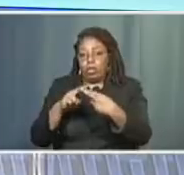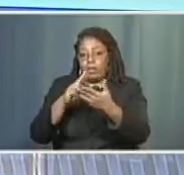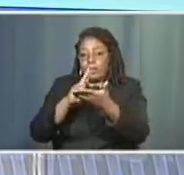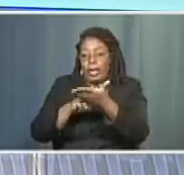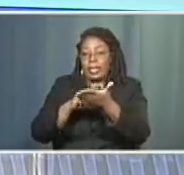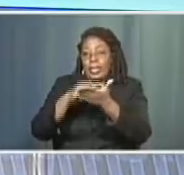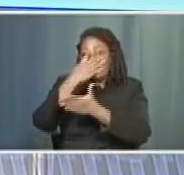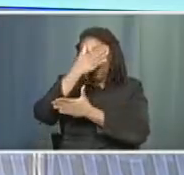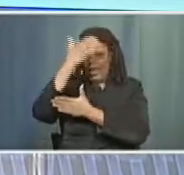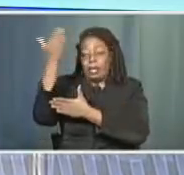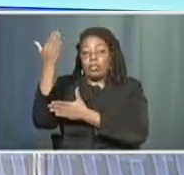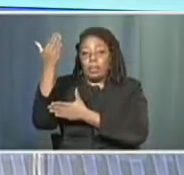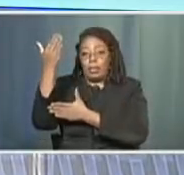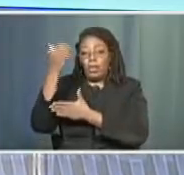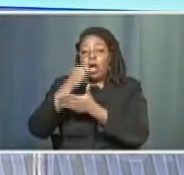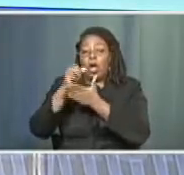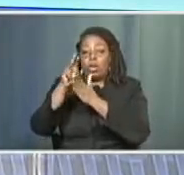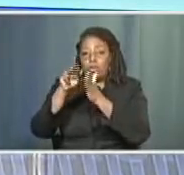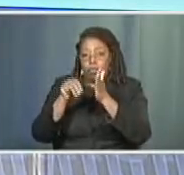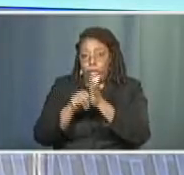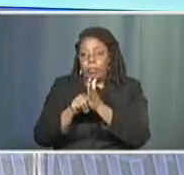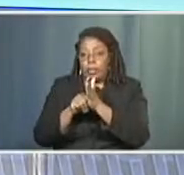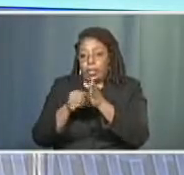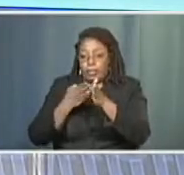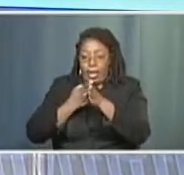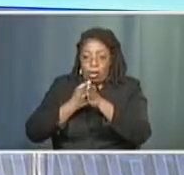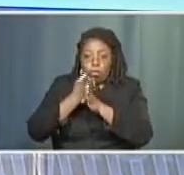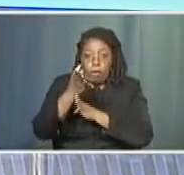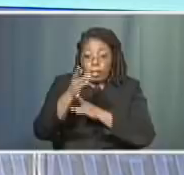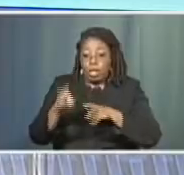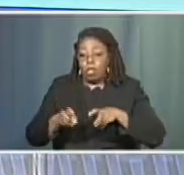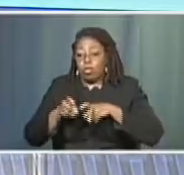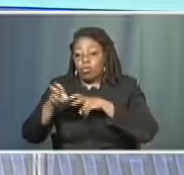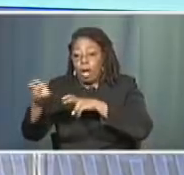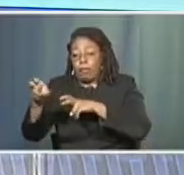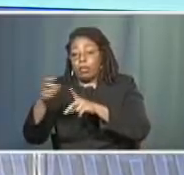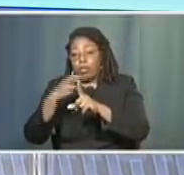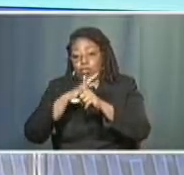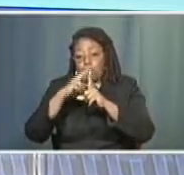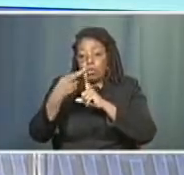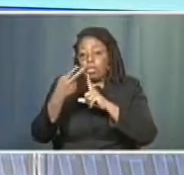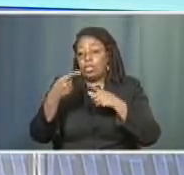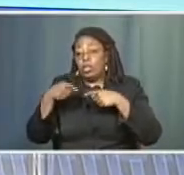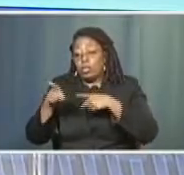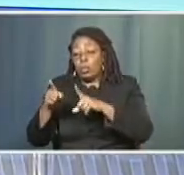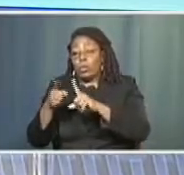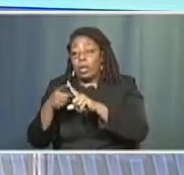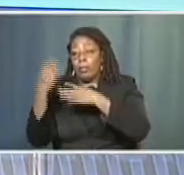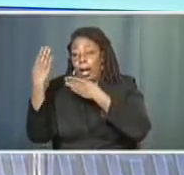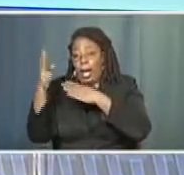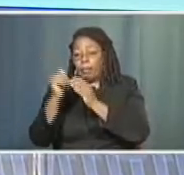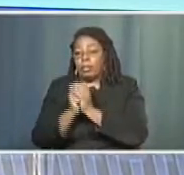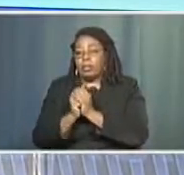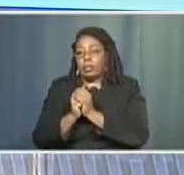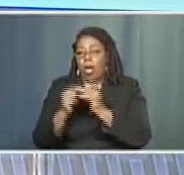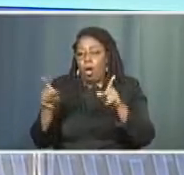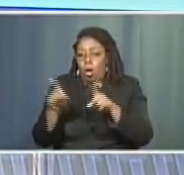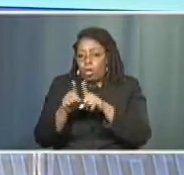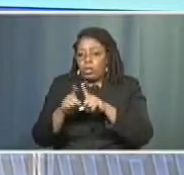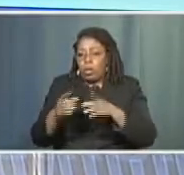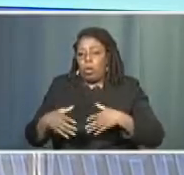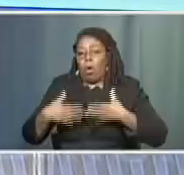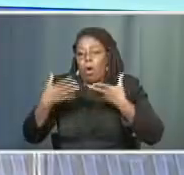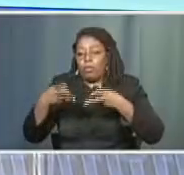airspace agreement. The move could see direct travel from that region to the Bahamas sometime in the near future, but it also offers ways for